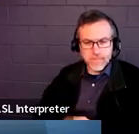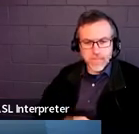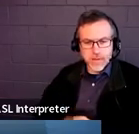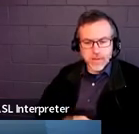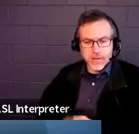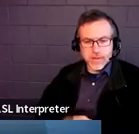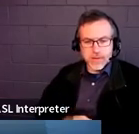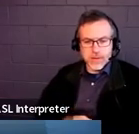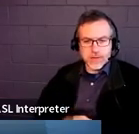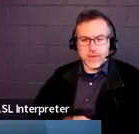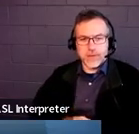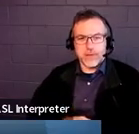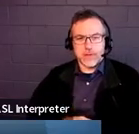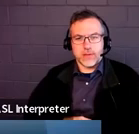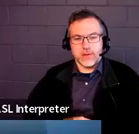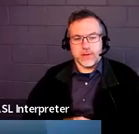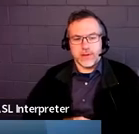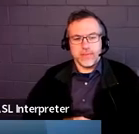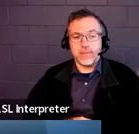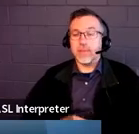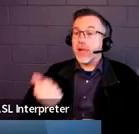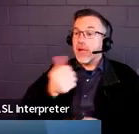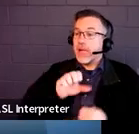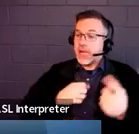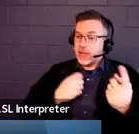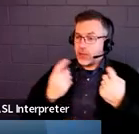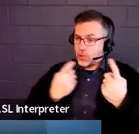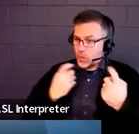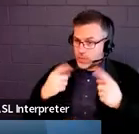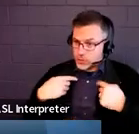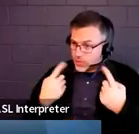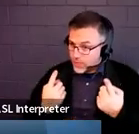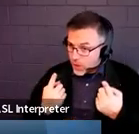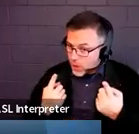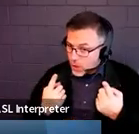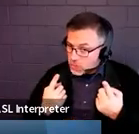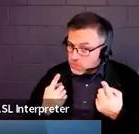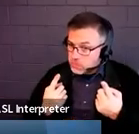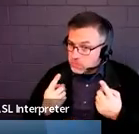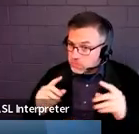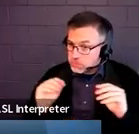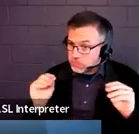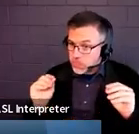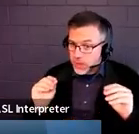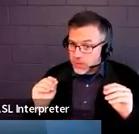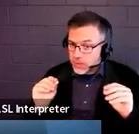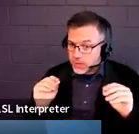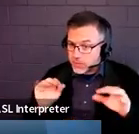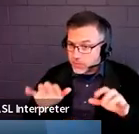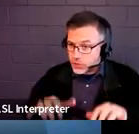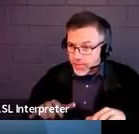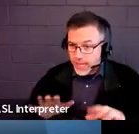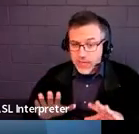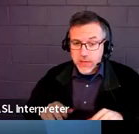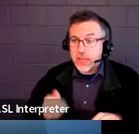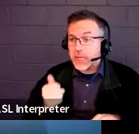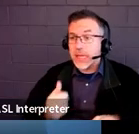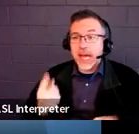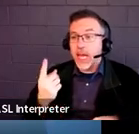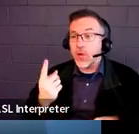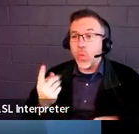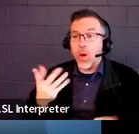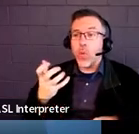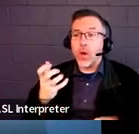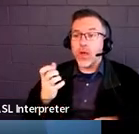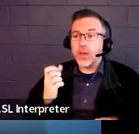All right. Any questions so far? I don't see any in the chat. Anybody want to just unmute